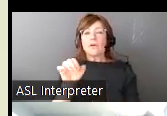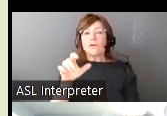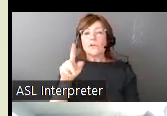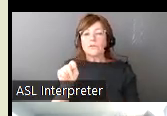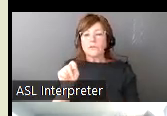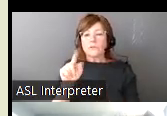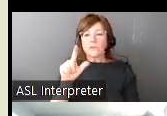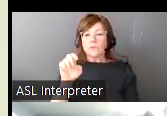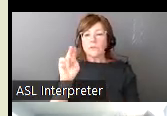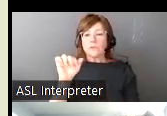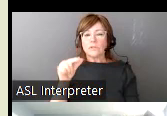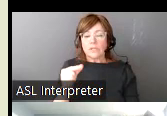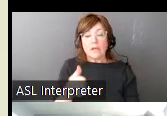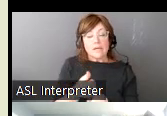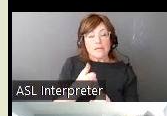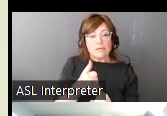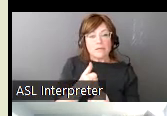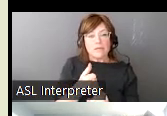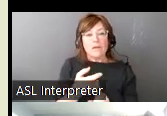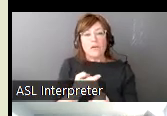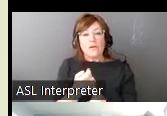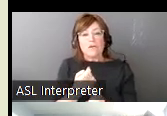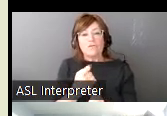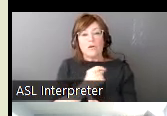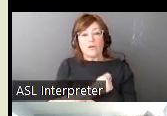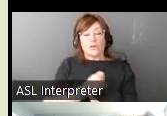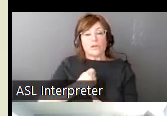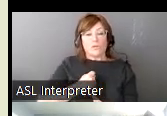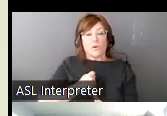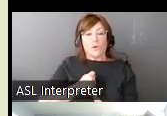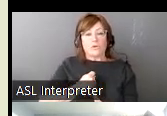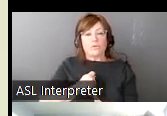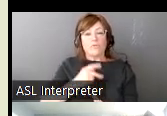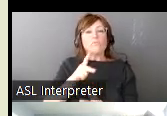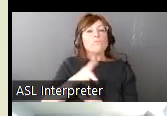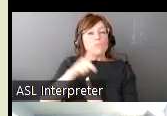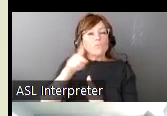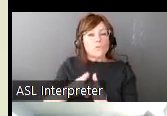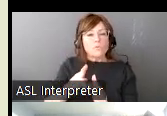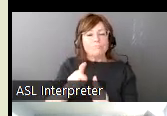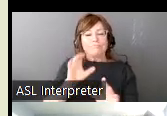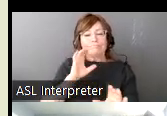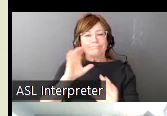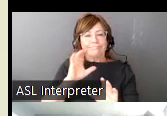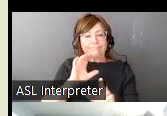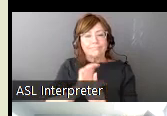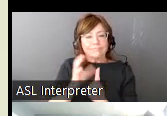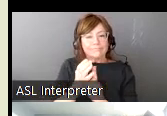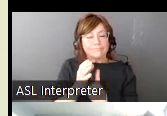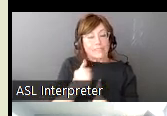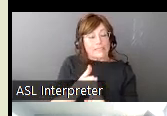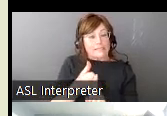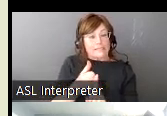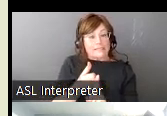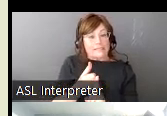and Toronto Metropolitan Joint Graduate Program in Communication and Culture. His research includes